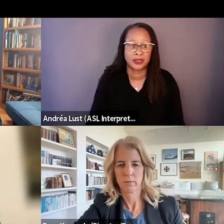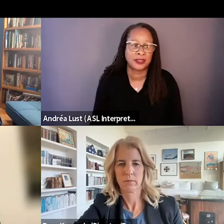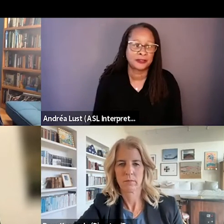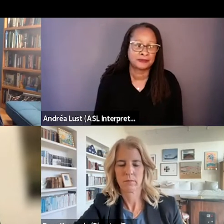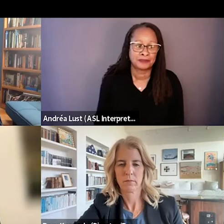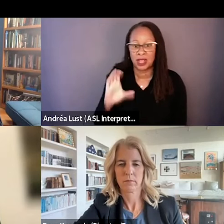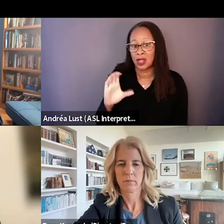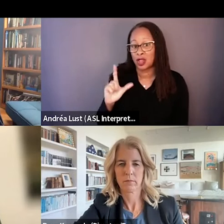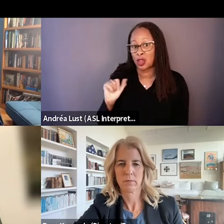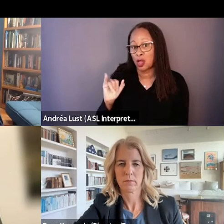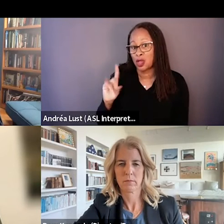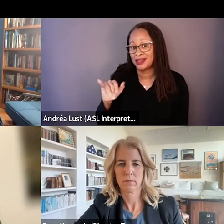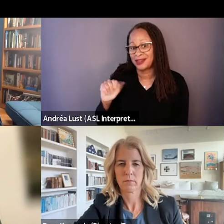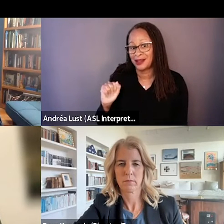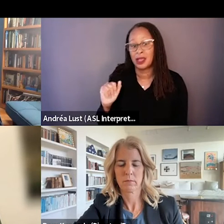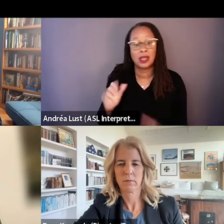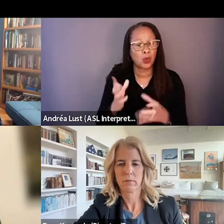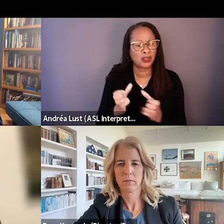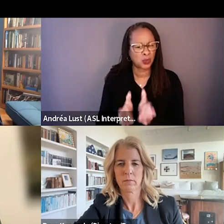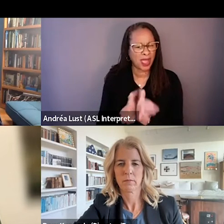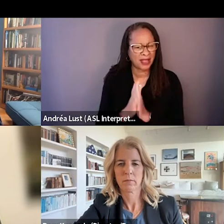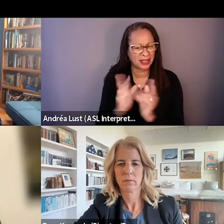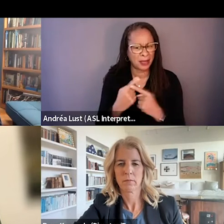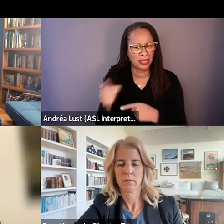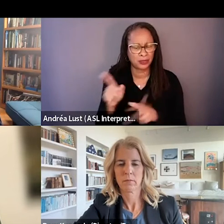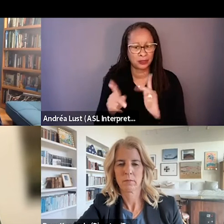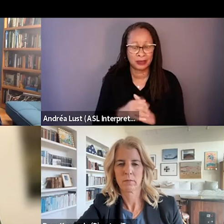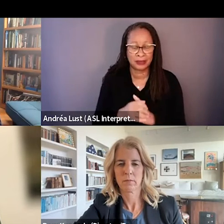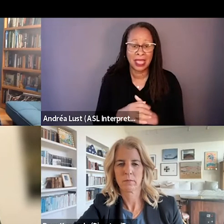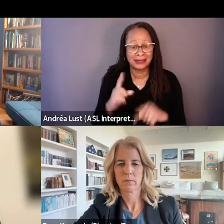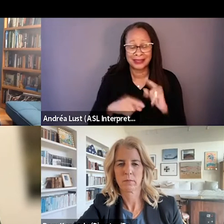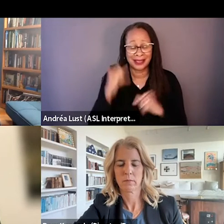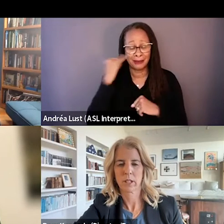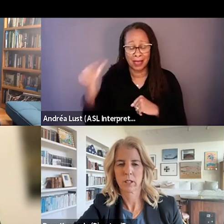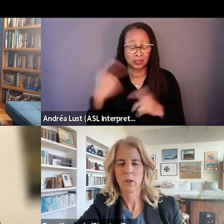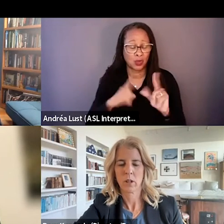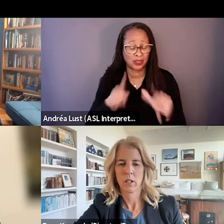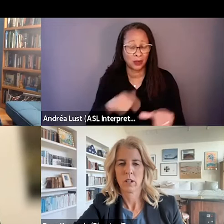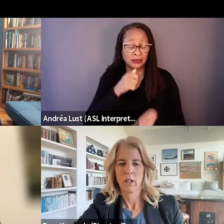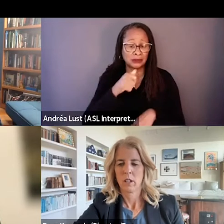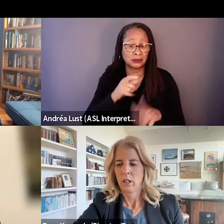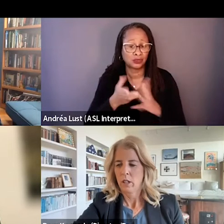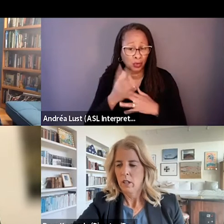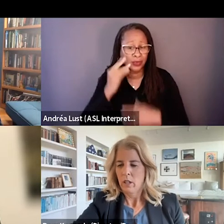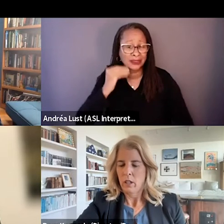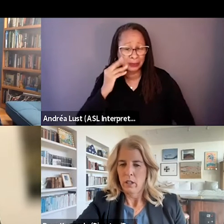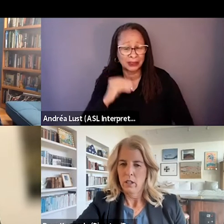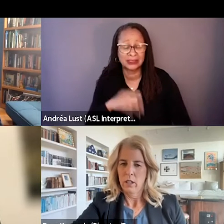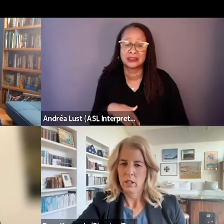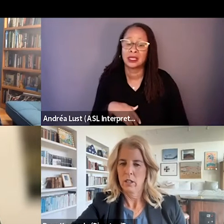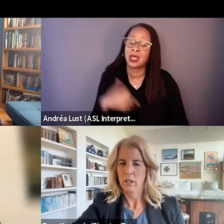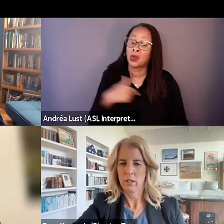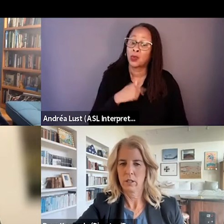you specifically about those people. It's unfathomable to try to imagine what they went through. And